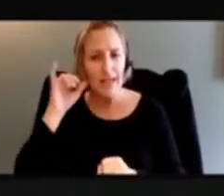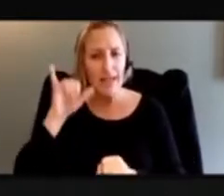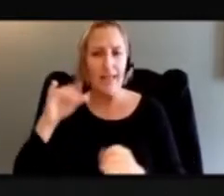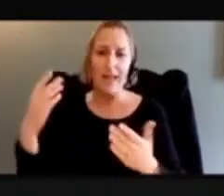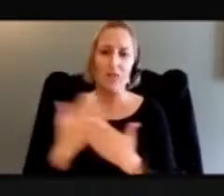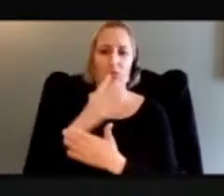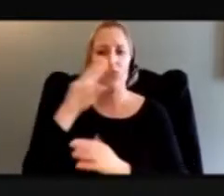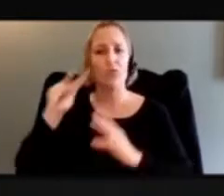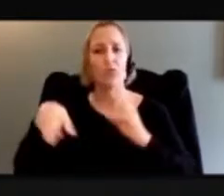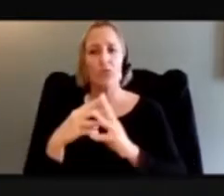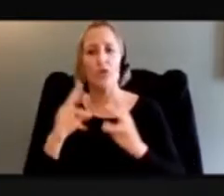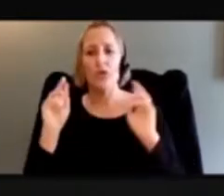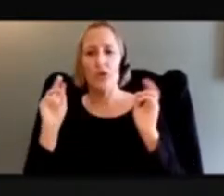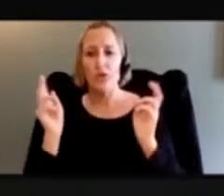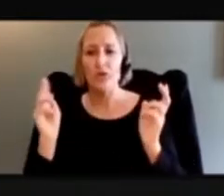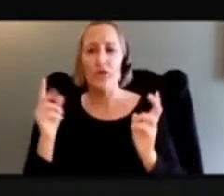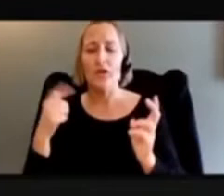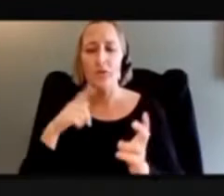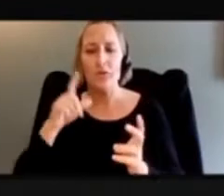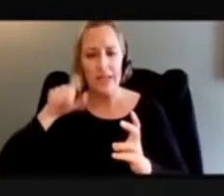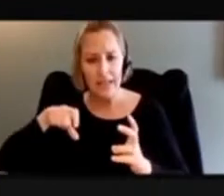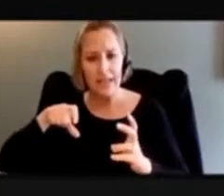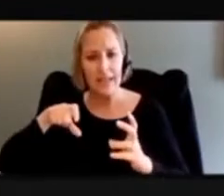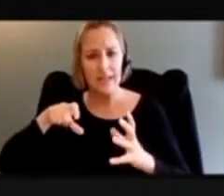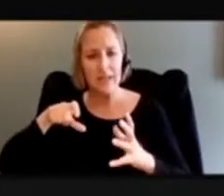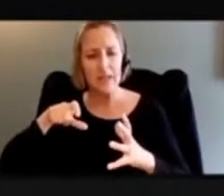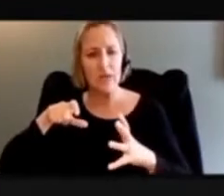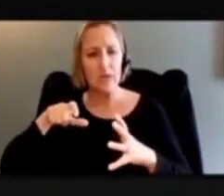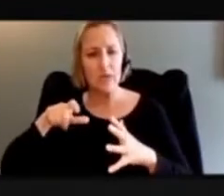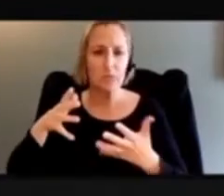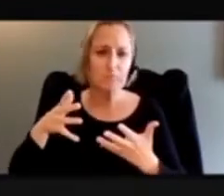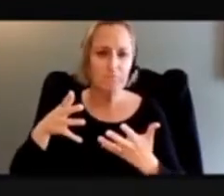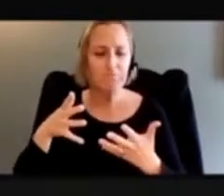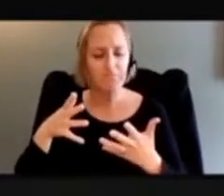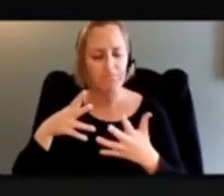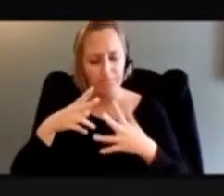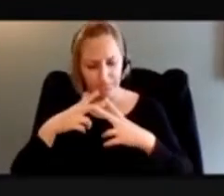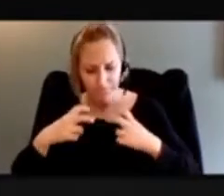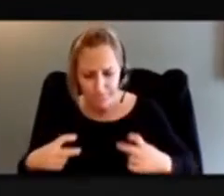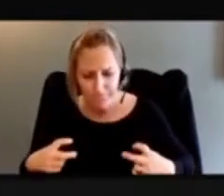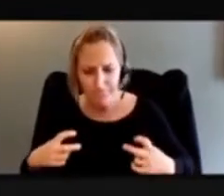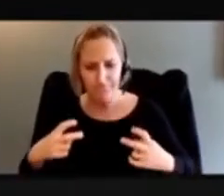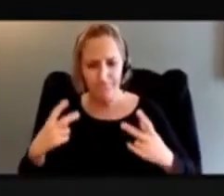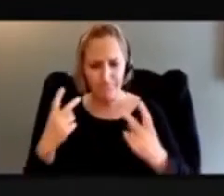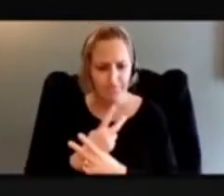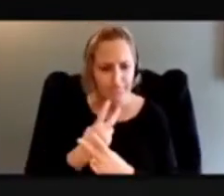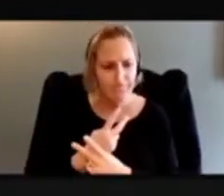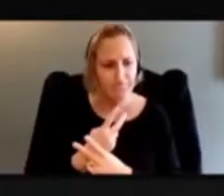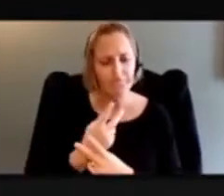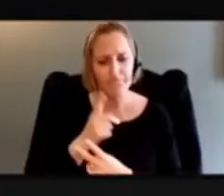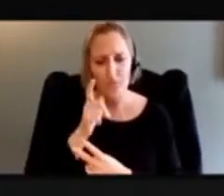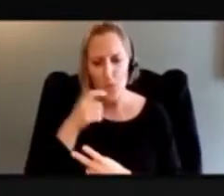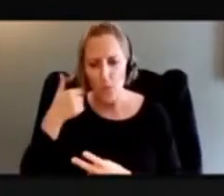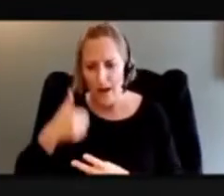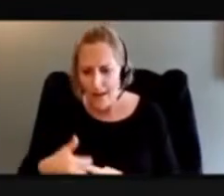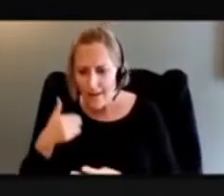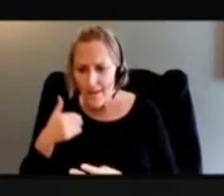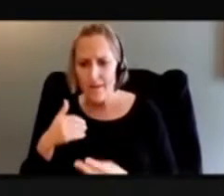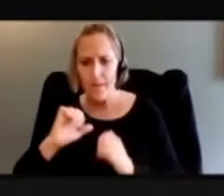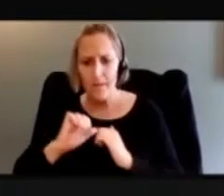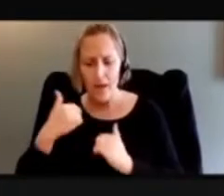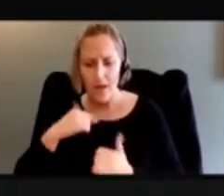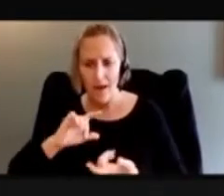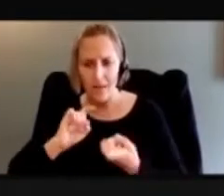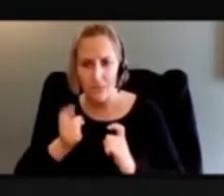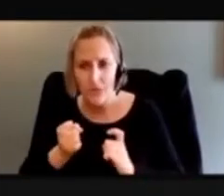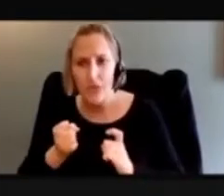like. We need to look inward and do some reflection and self-examination and understand who we are, how we've changed,